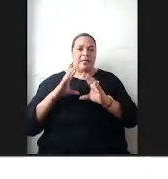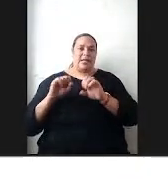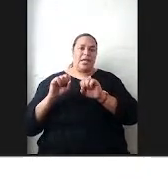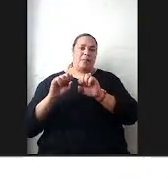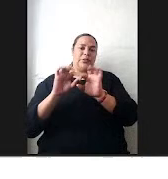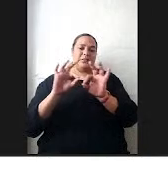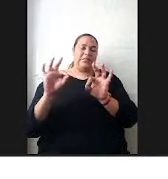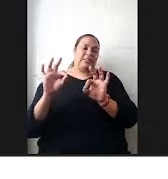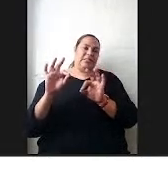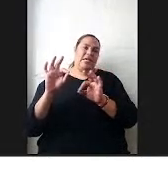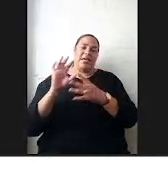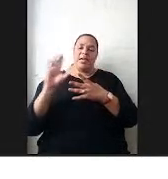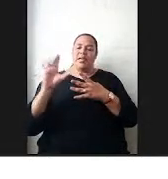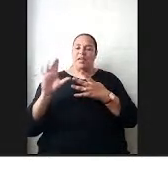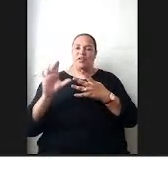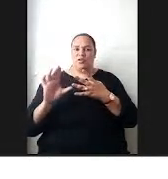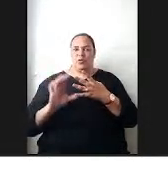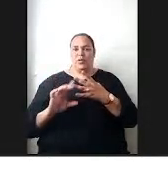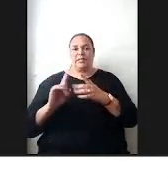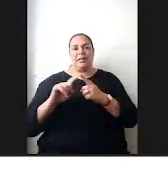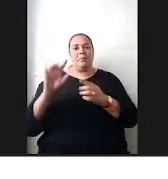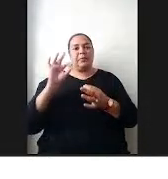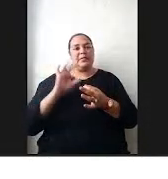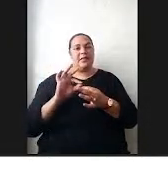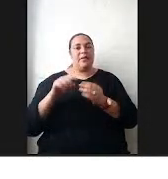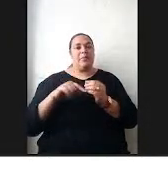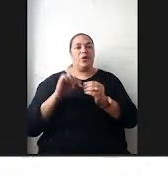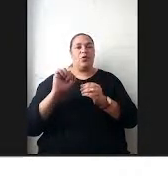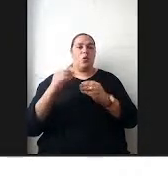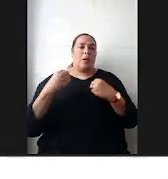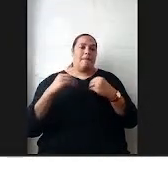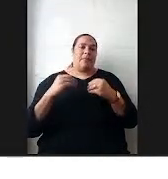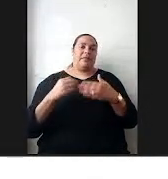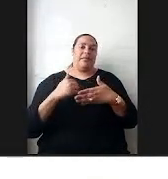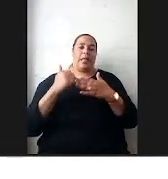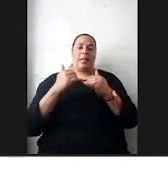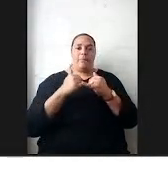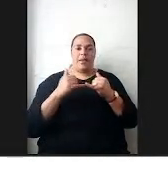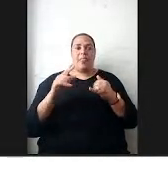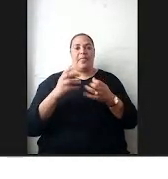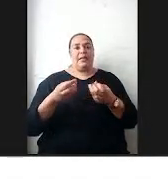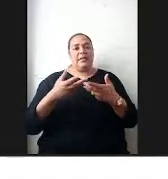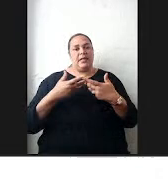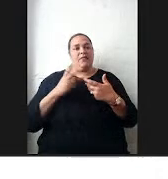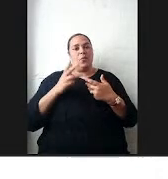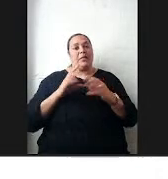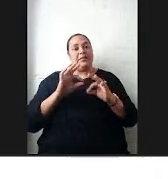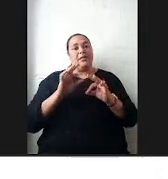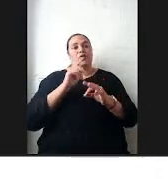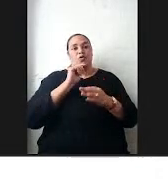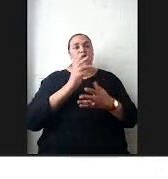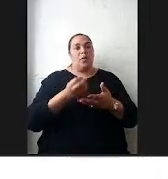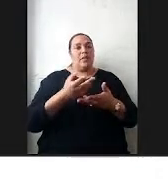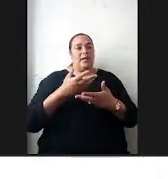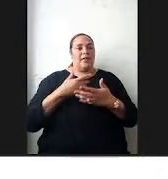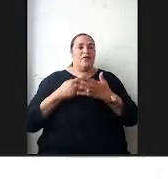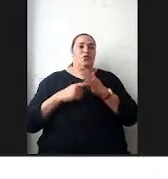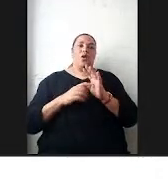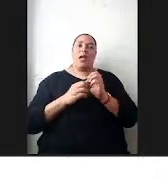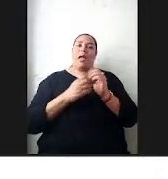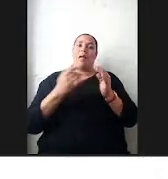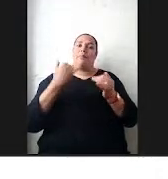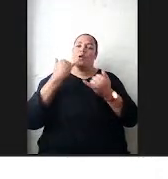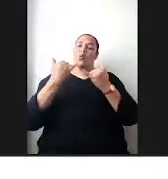category, specifically then on the business helpline. So that will give us, that will definitely then be able to show how many calls we're getting from the